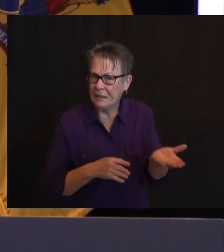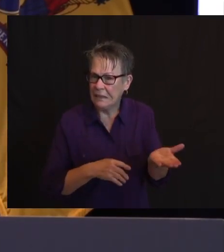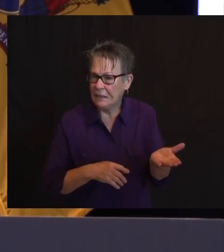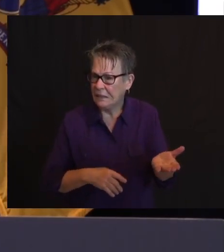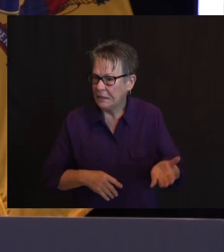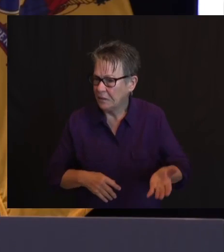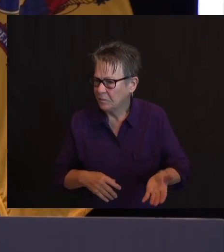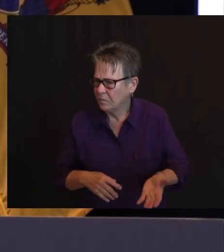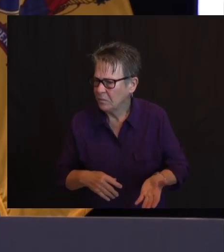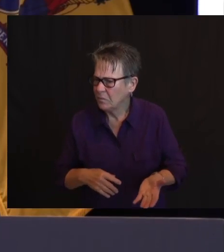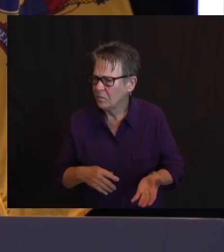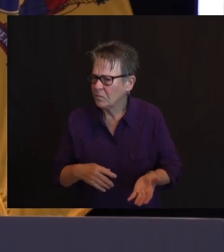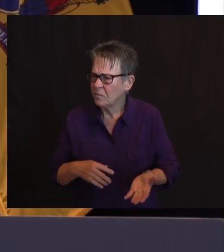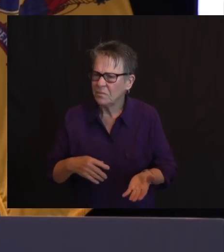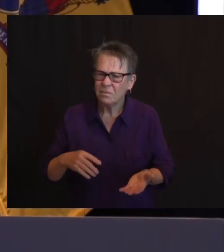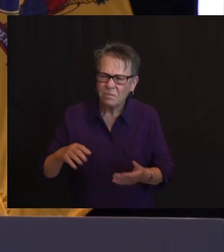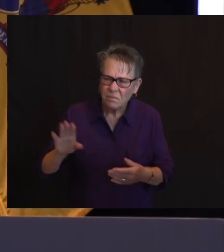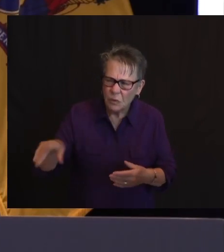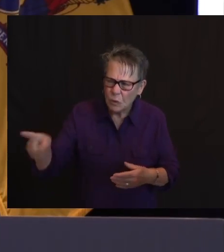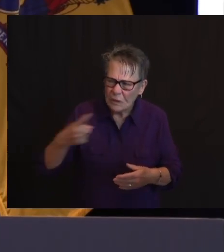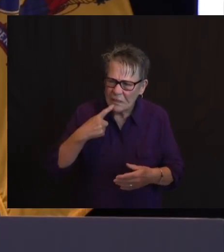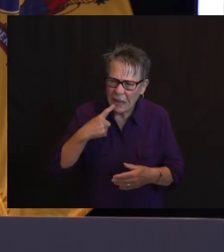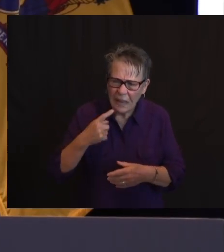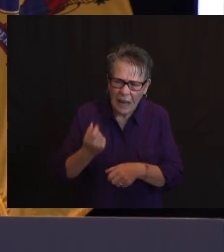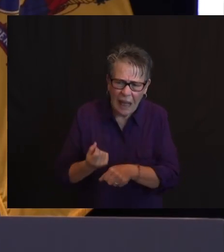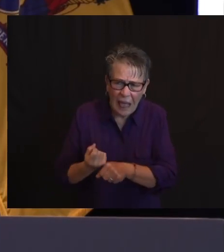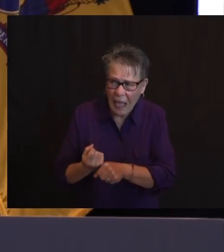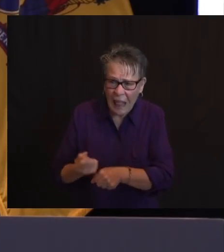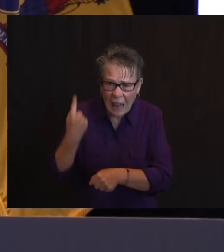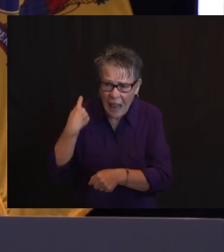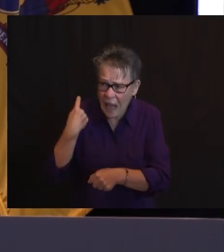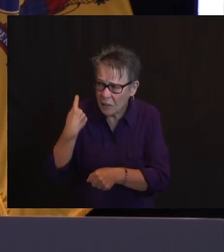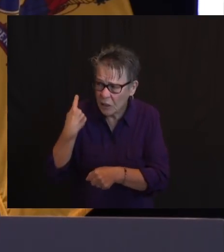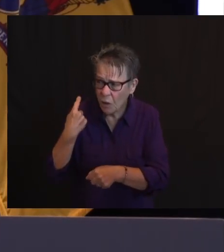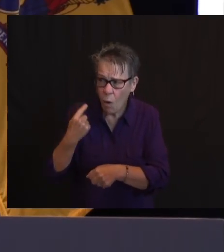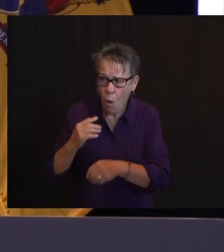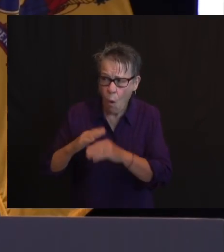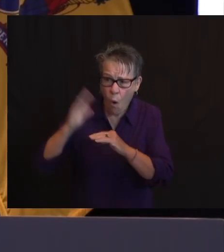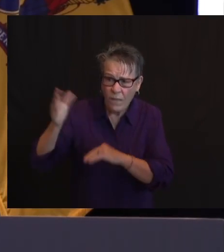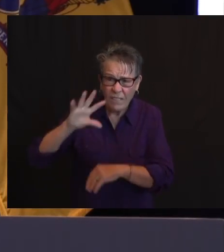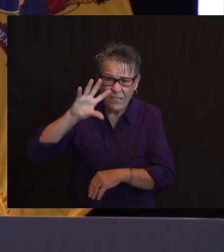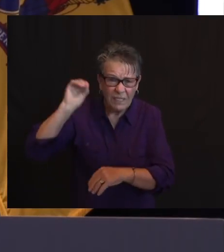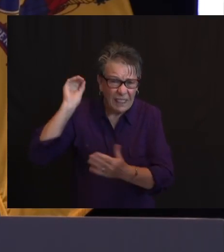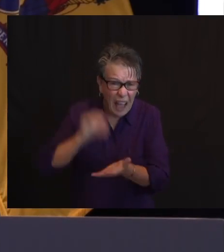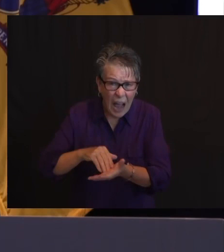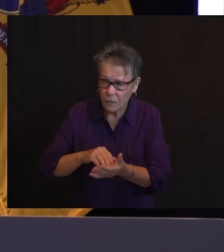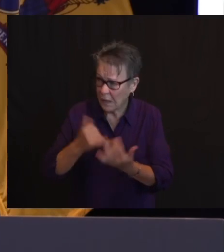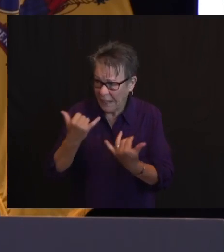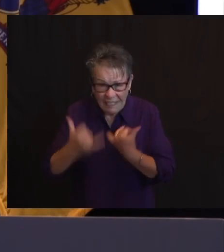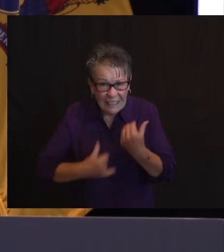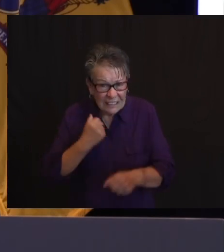for that. I wouldn't say, Dave, it's only kids, but there is a disproportionate amount of